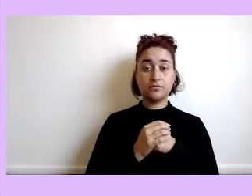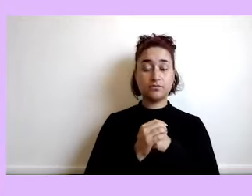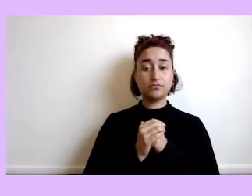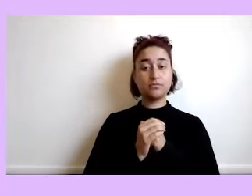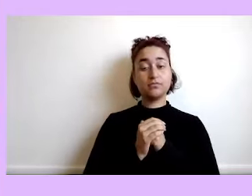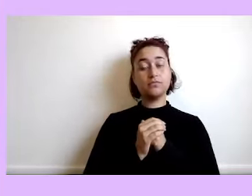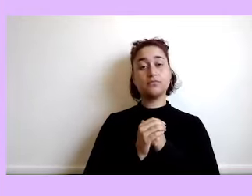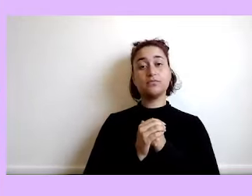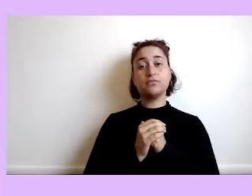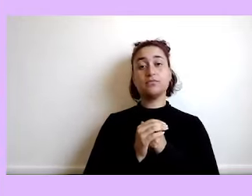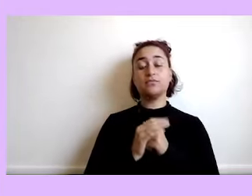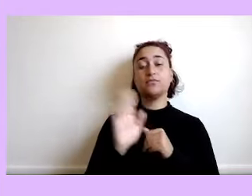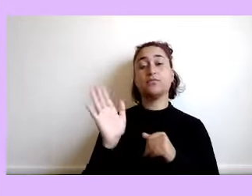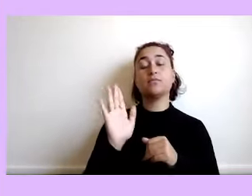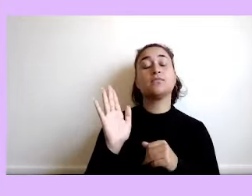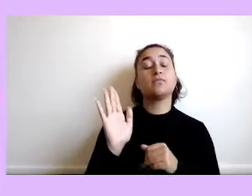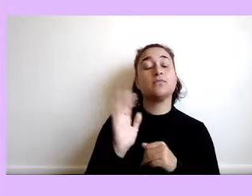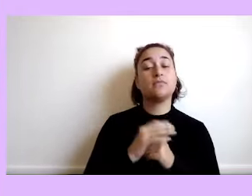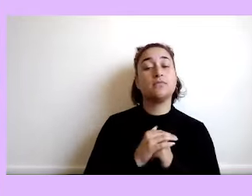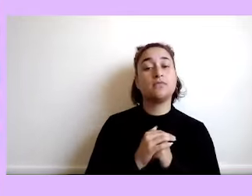Karthik Subramanian,